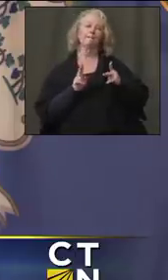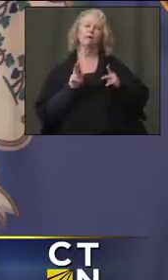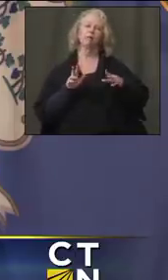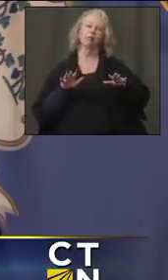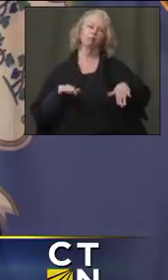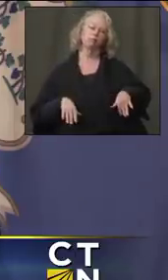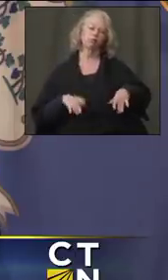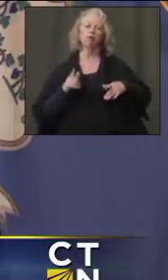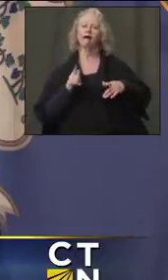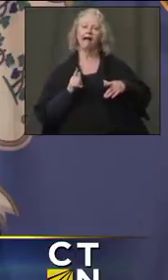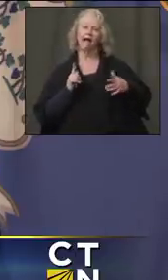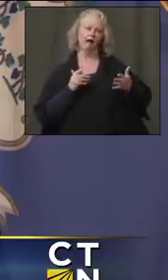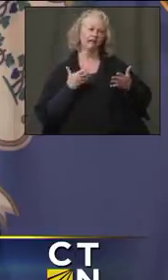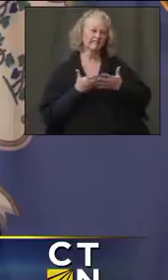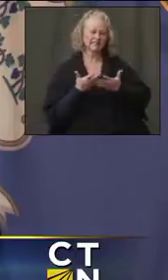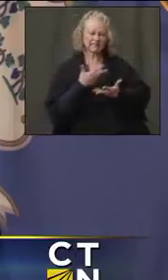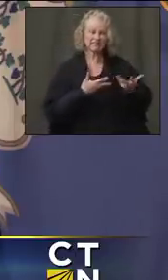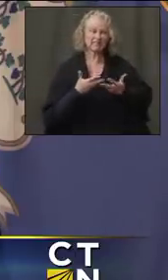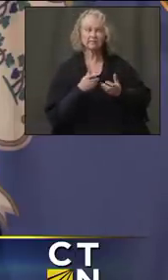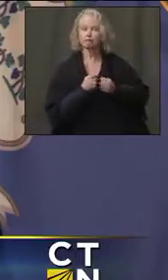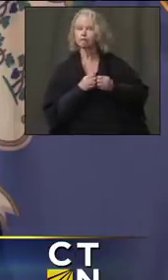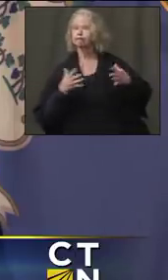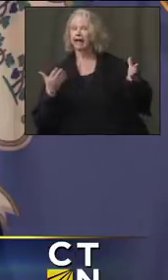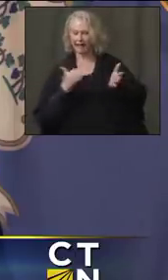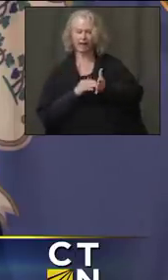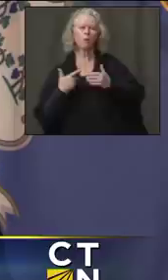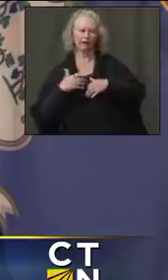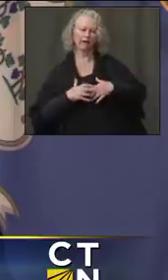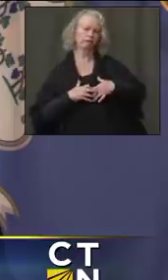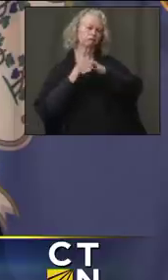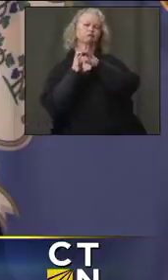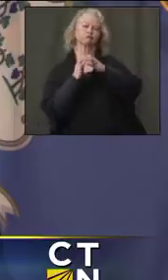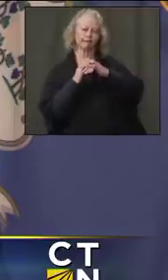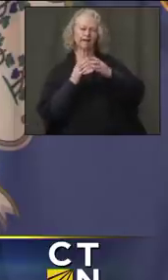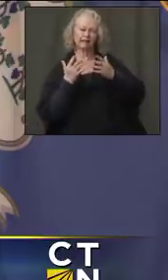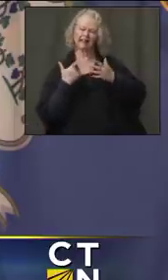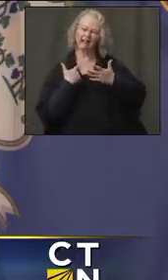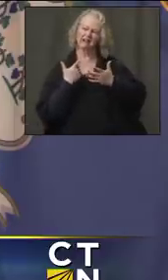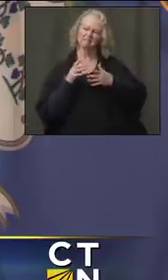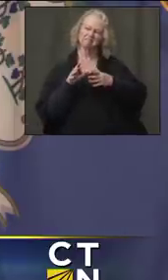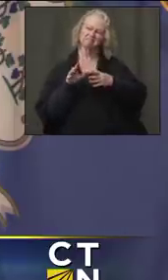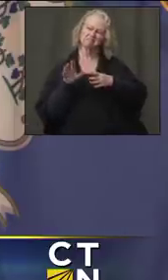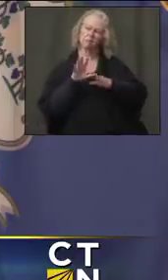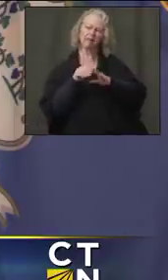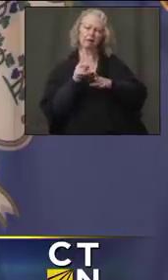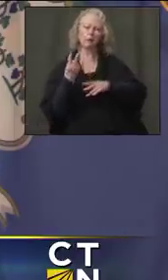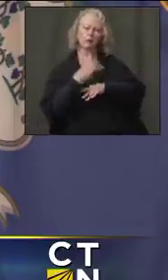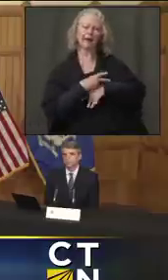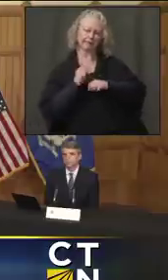distancing, we can get this set up again pretty fast. We found out you can do it in about 2 days.